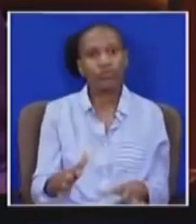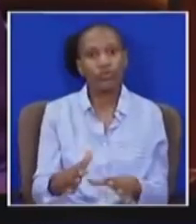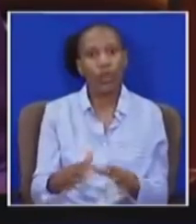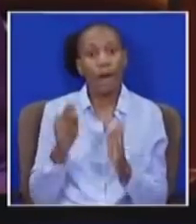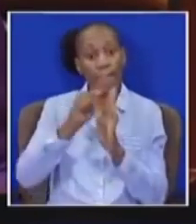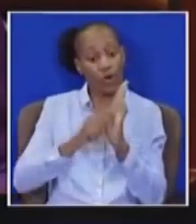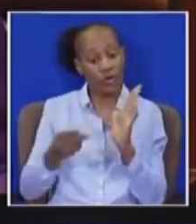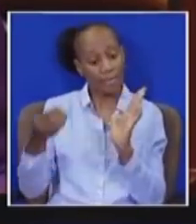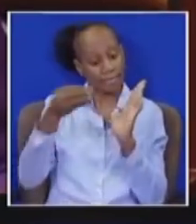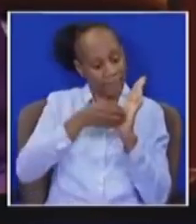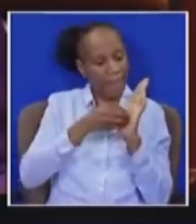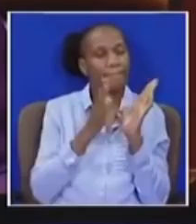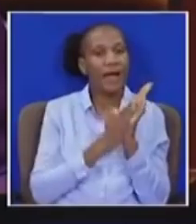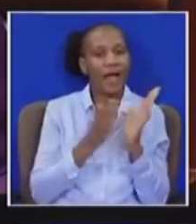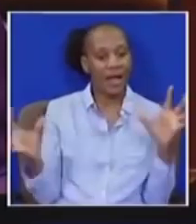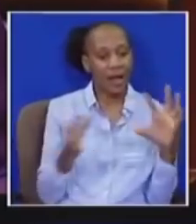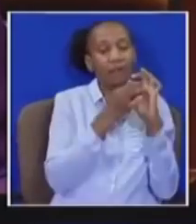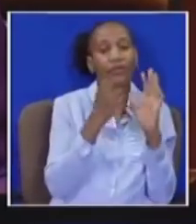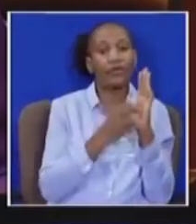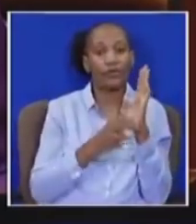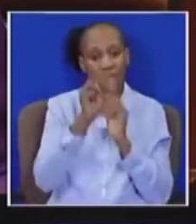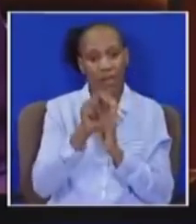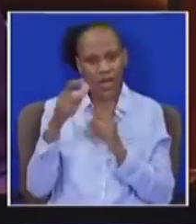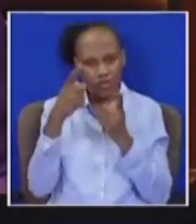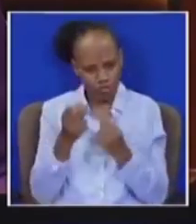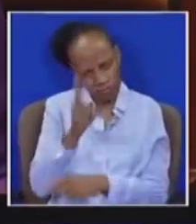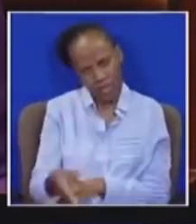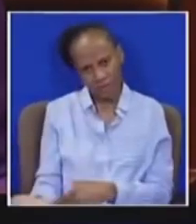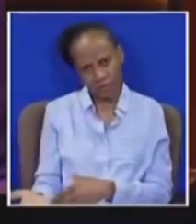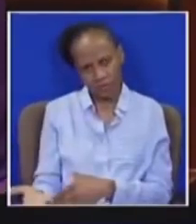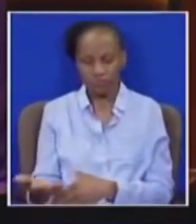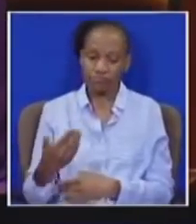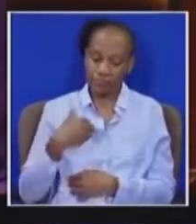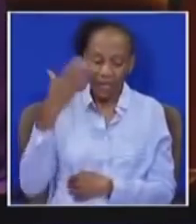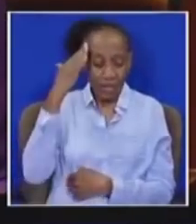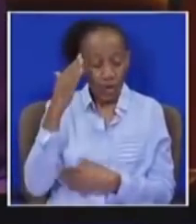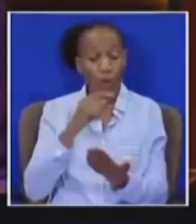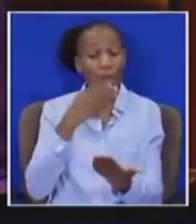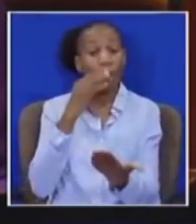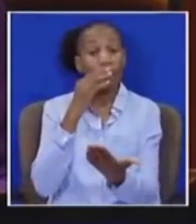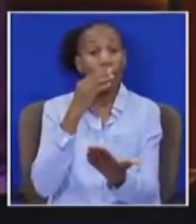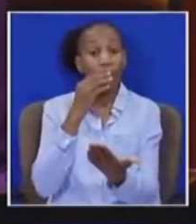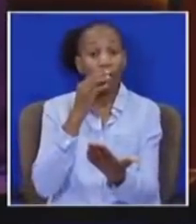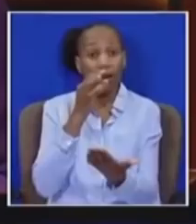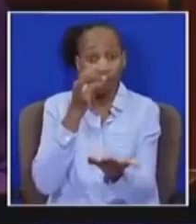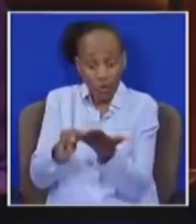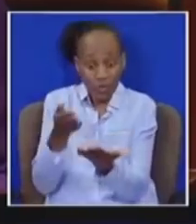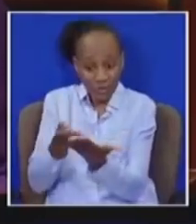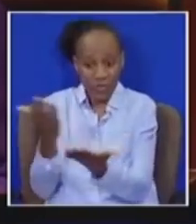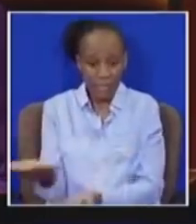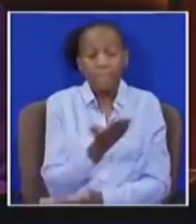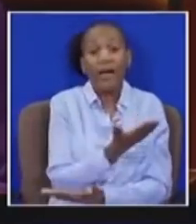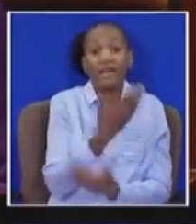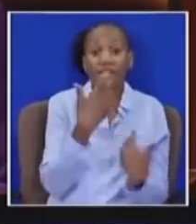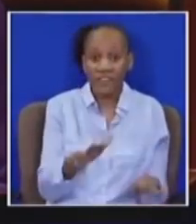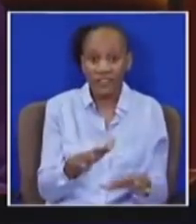in accordance with the rules of the House. I am aware that such a motion has been submitted, but it is not